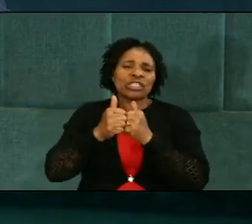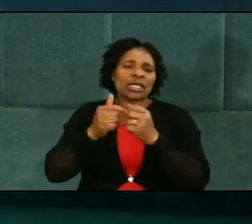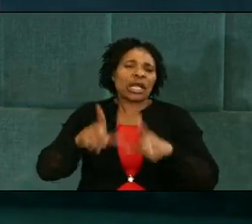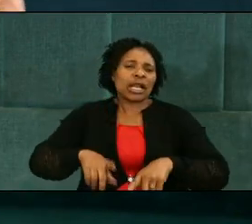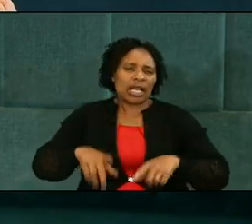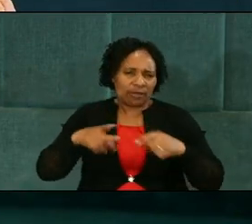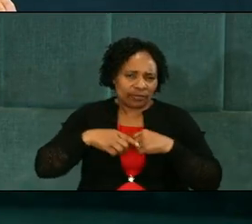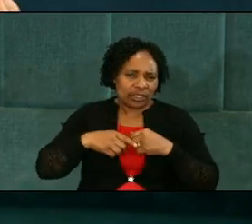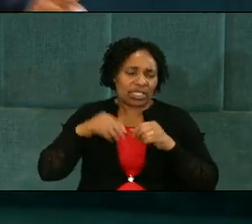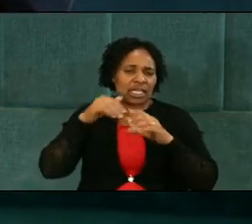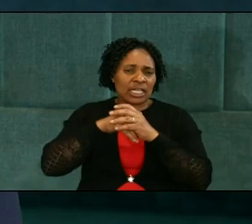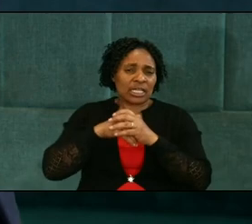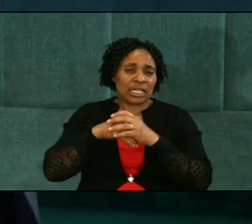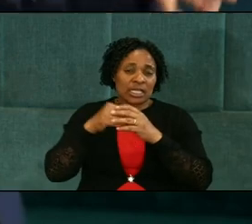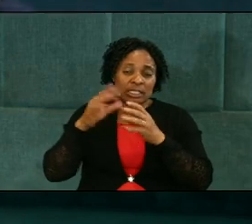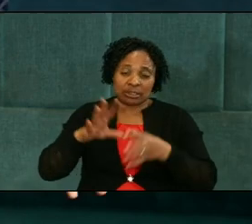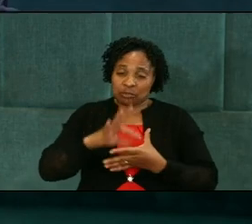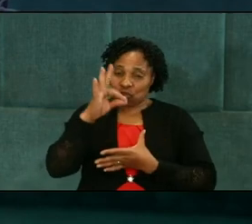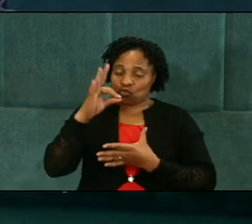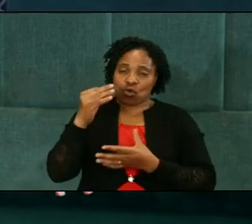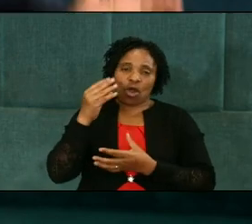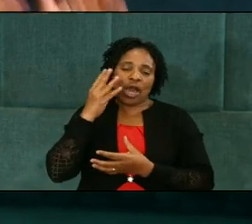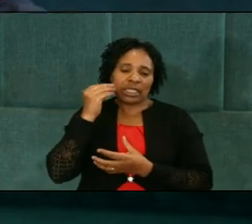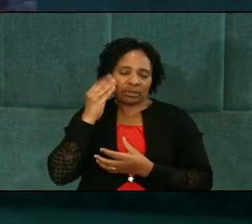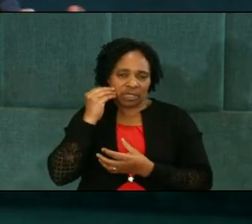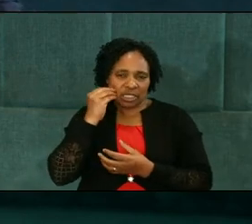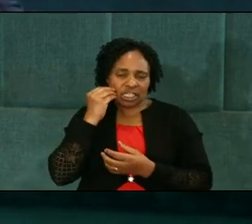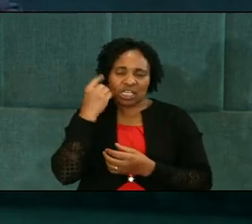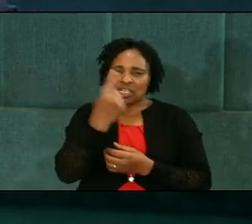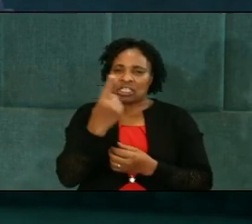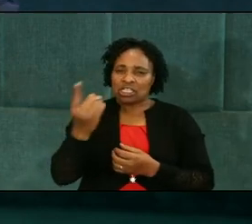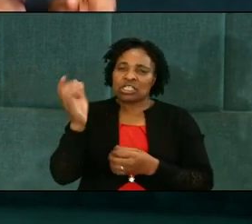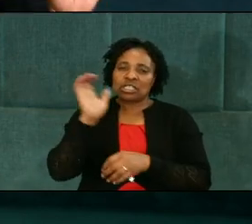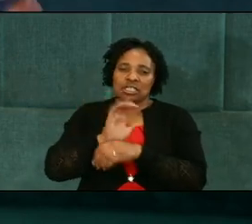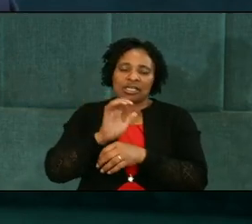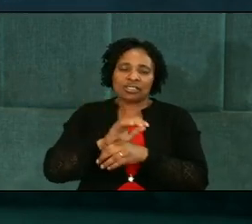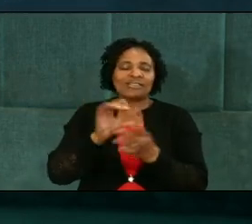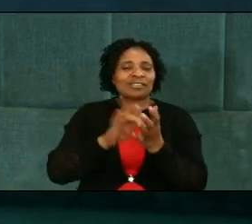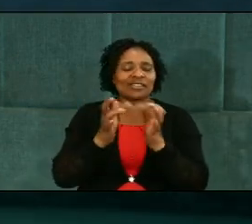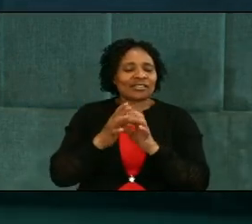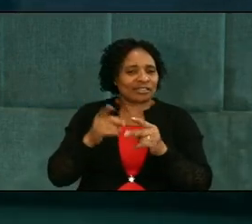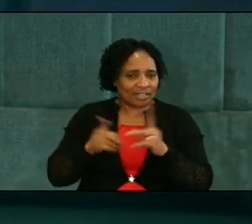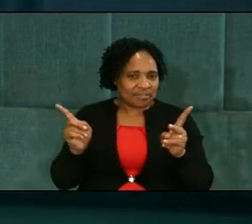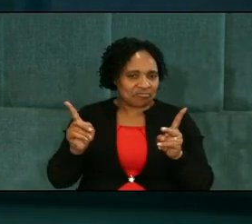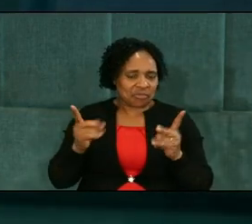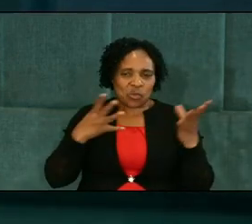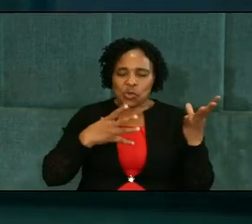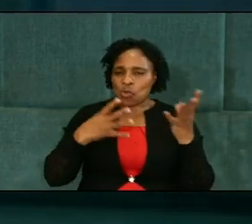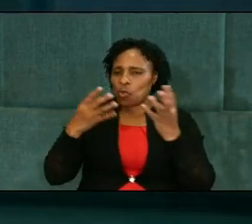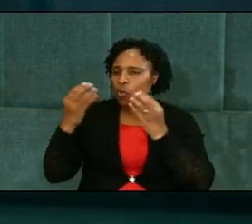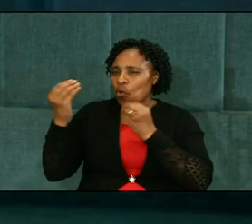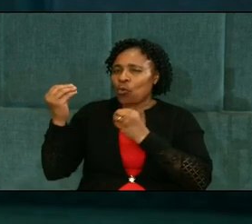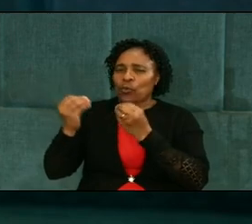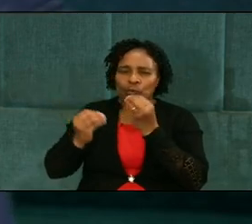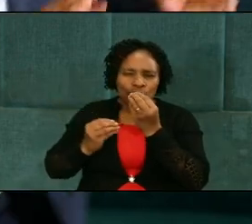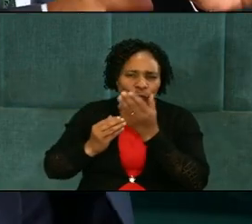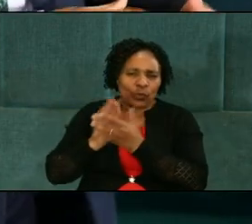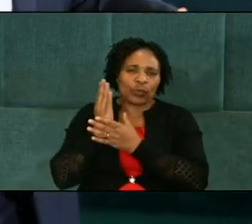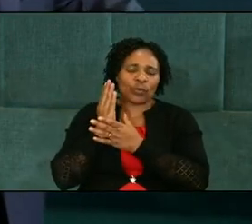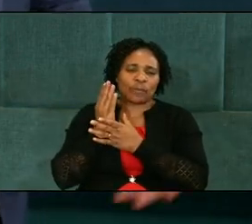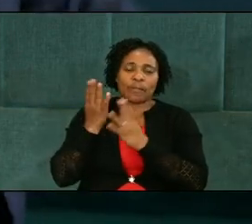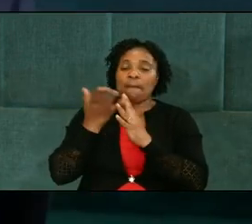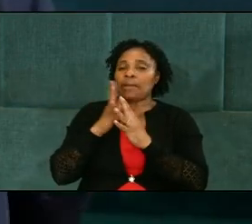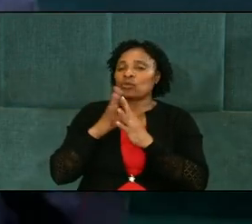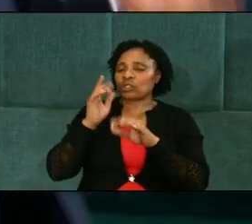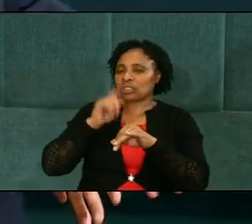spiritual experience that his church that Jesus started will go through between